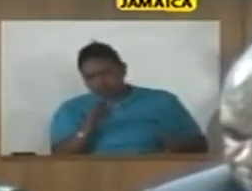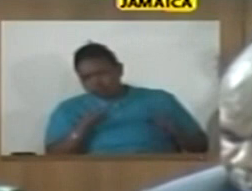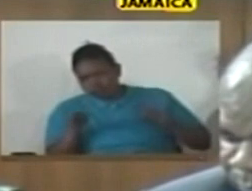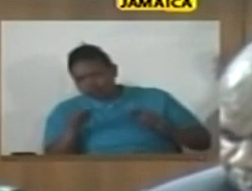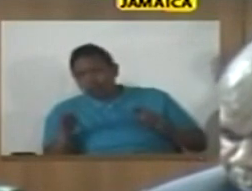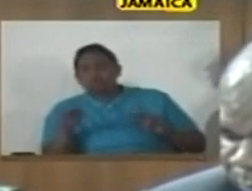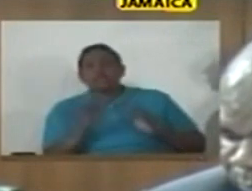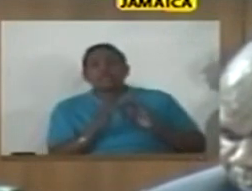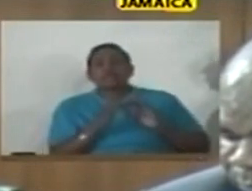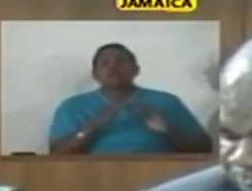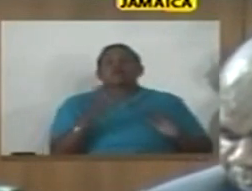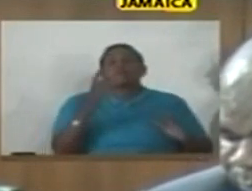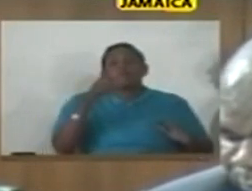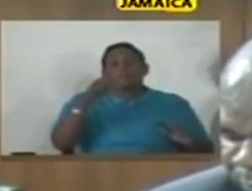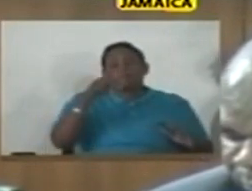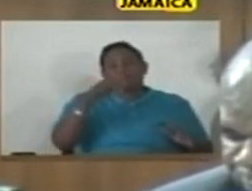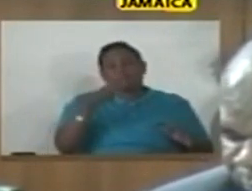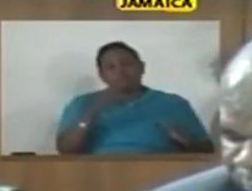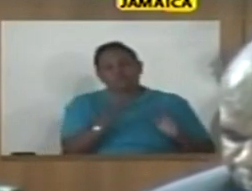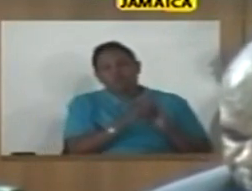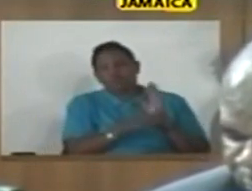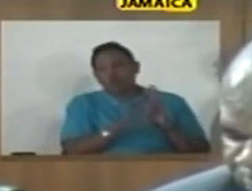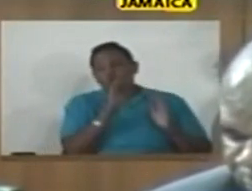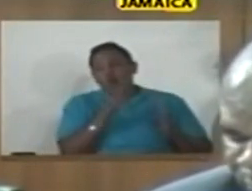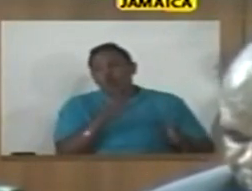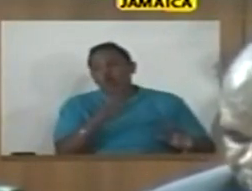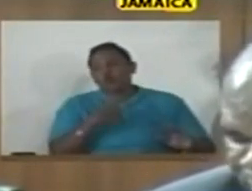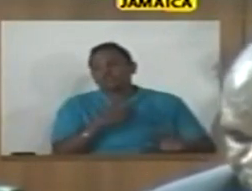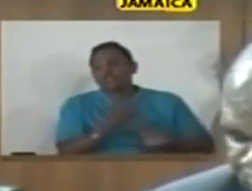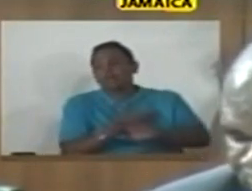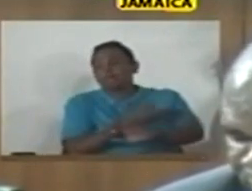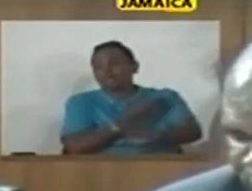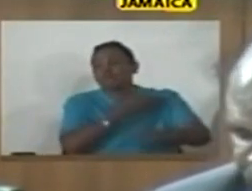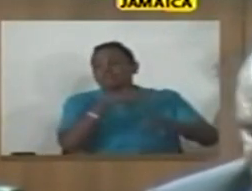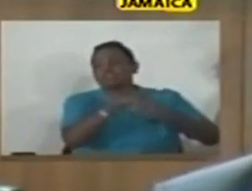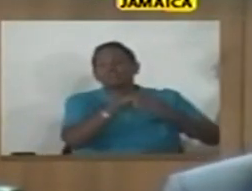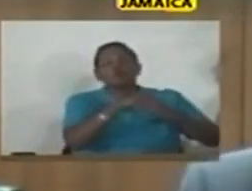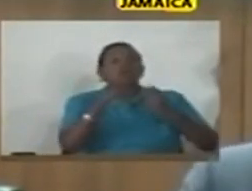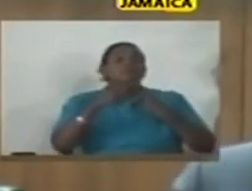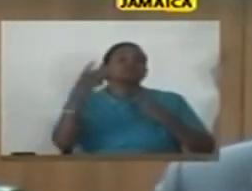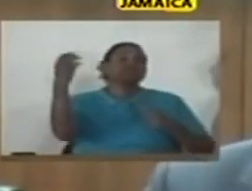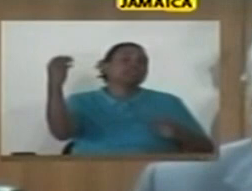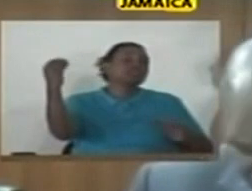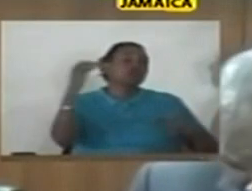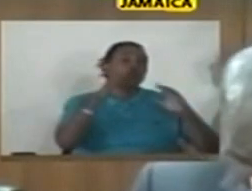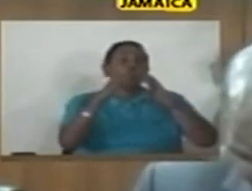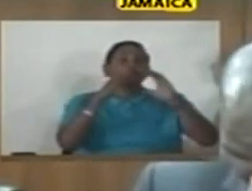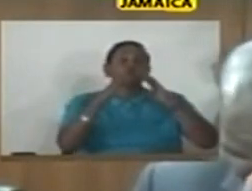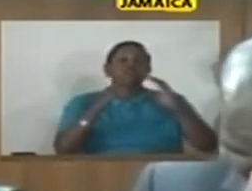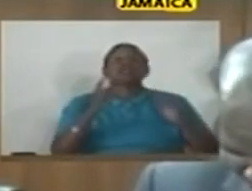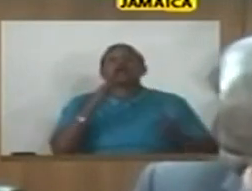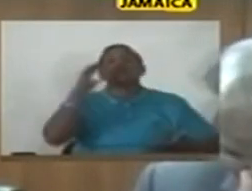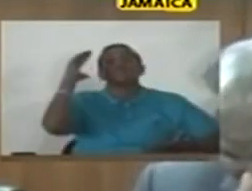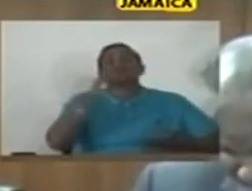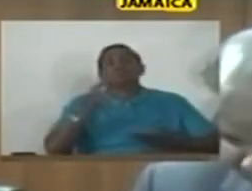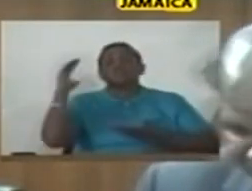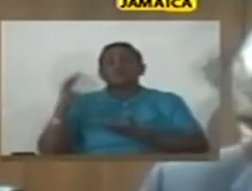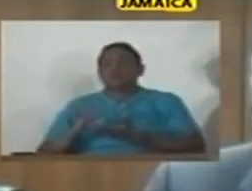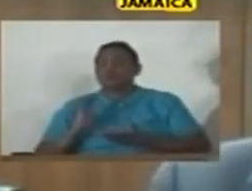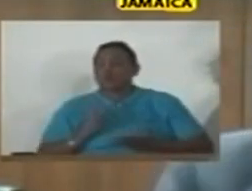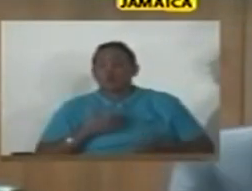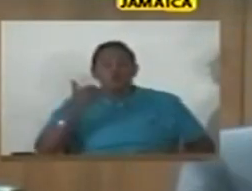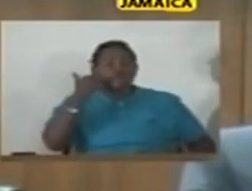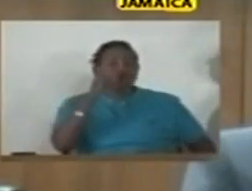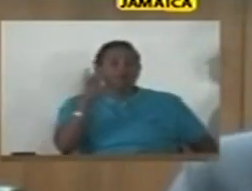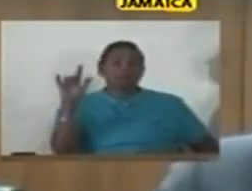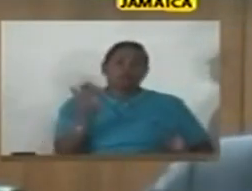The VoIP will enable us to improve our internal and external communications and reduce our phone bill by up